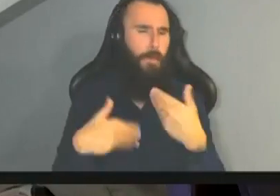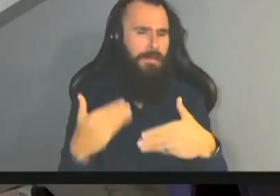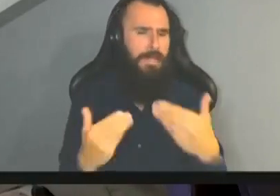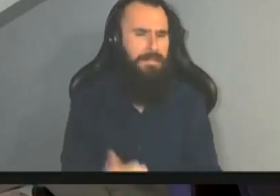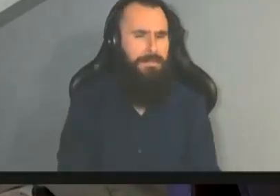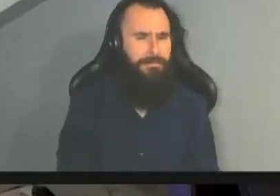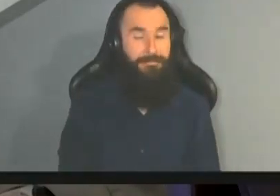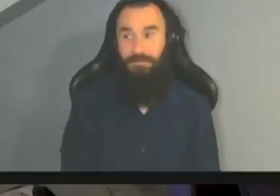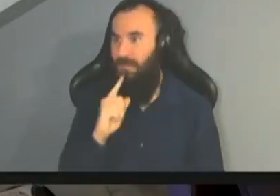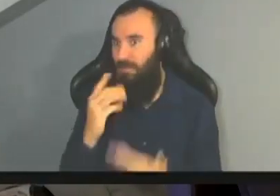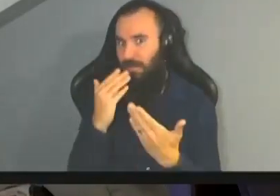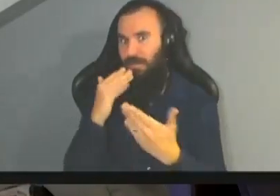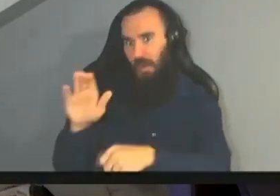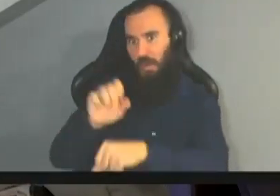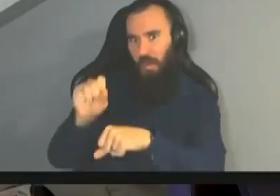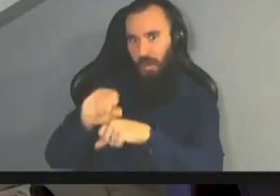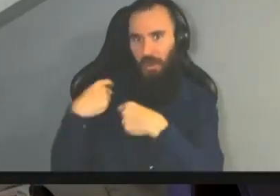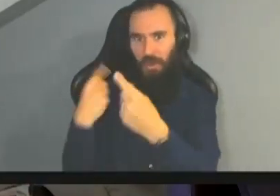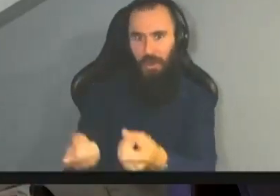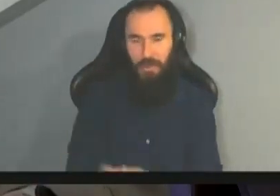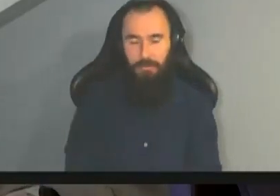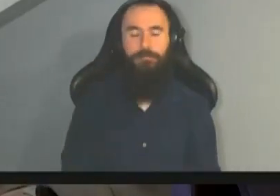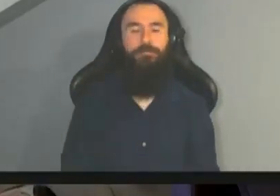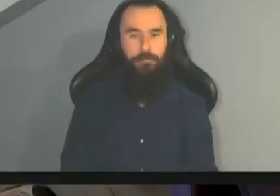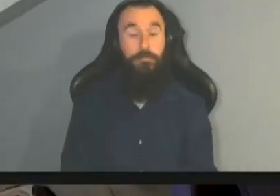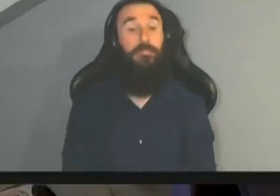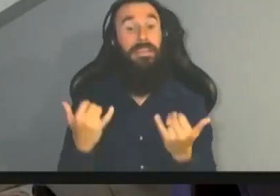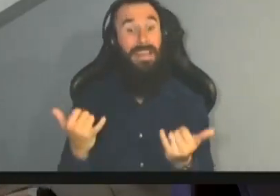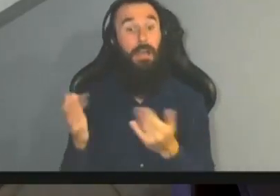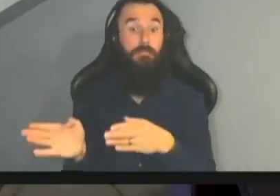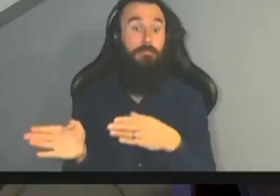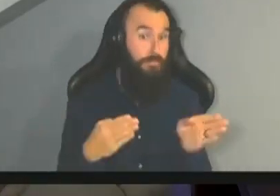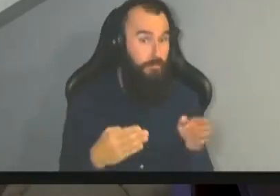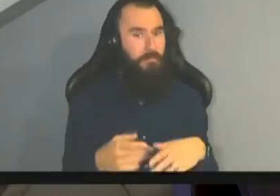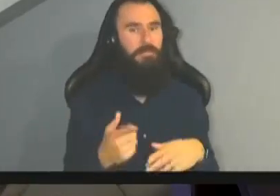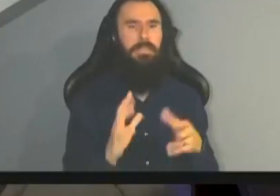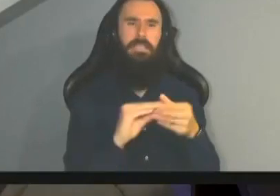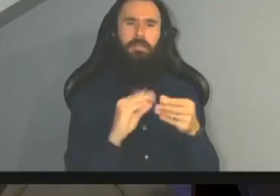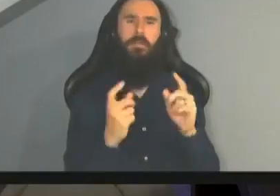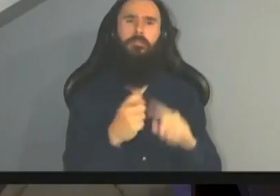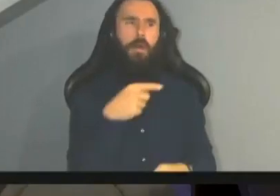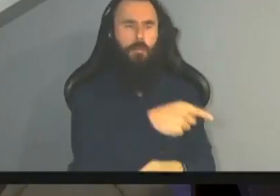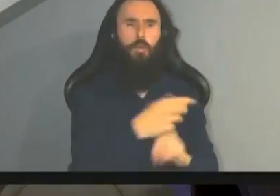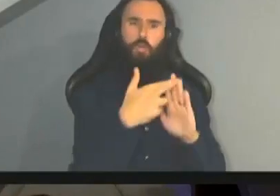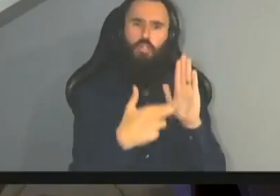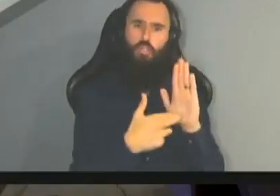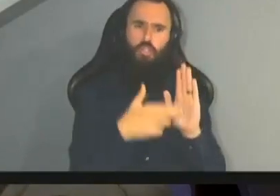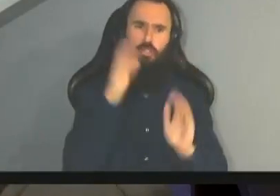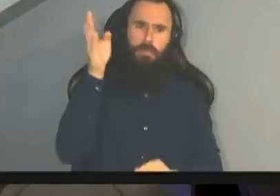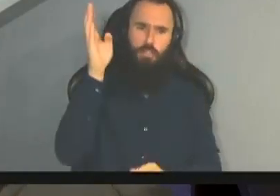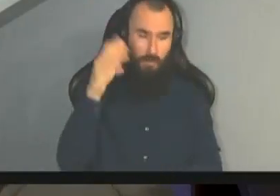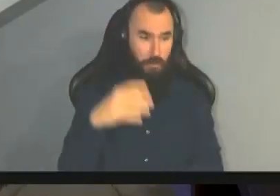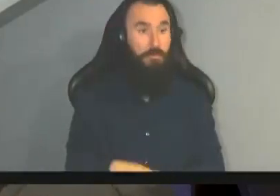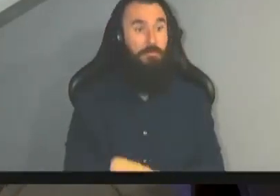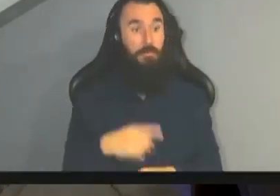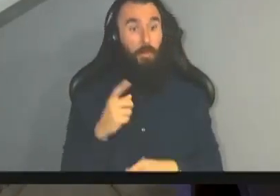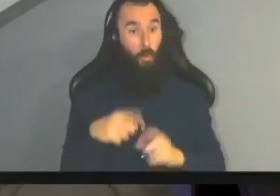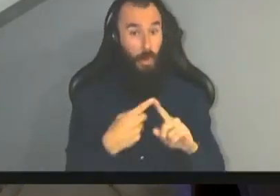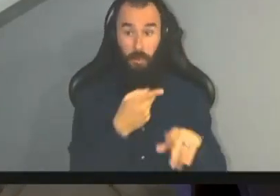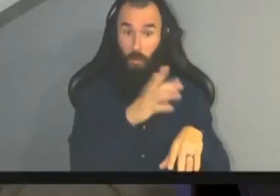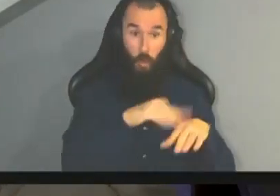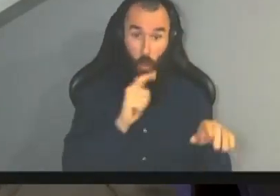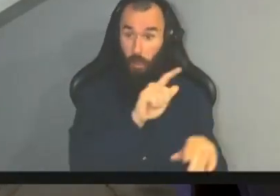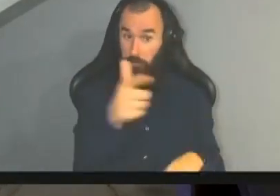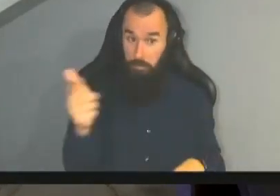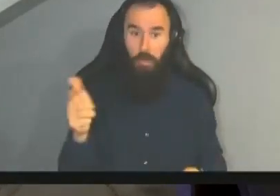really appreciate your work on this. So we will now move to testimony from registered speakers. When you're called to speak, please give your name